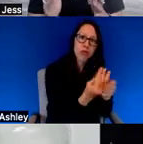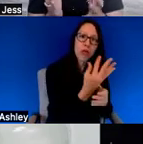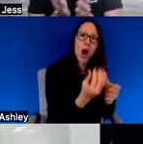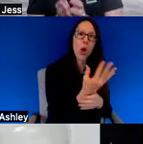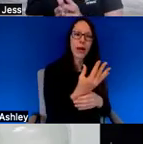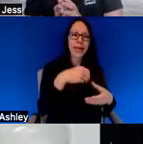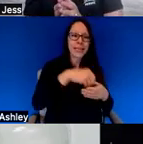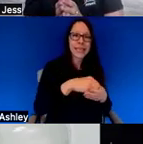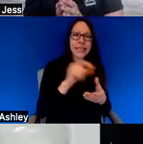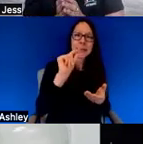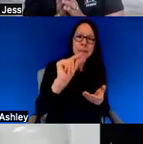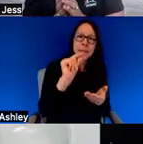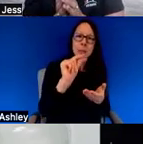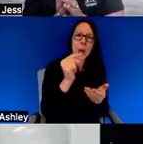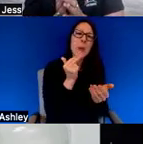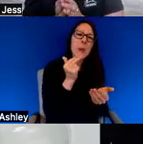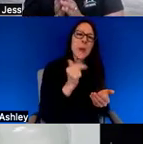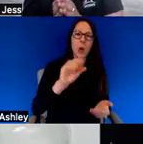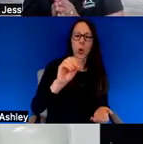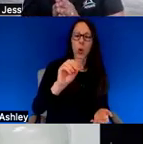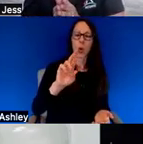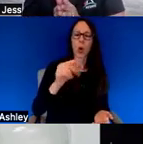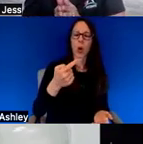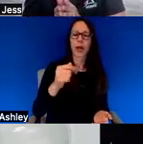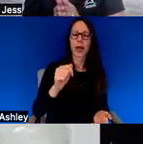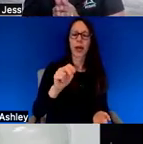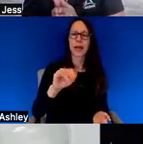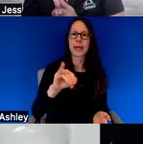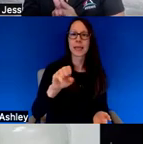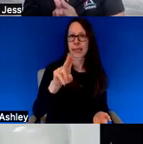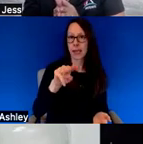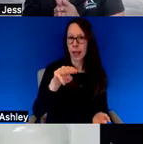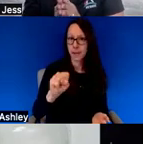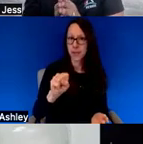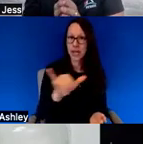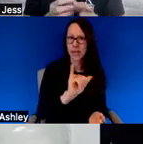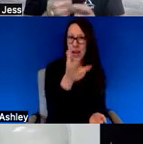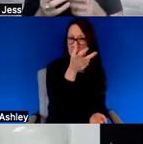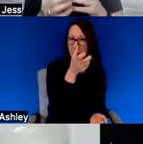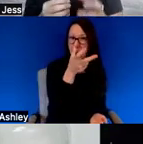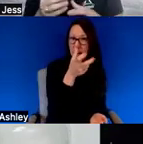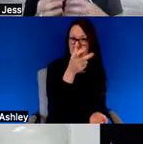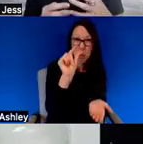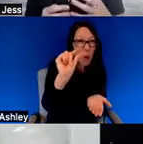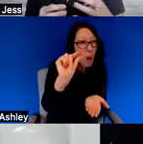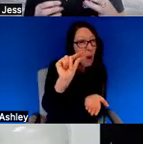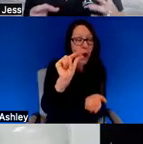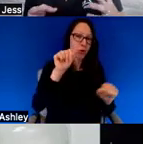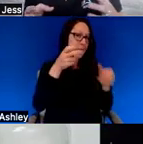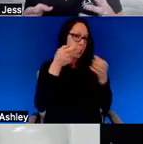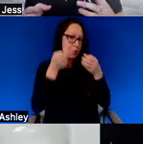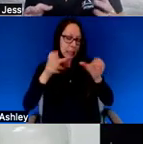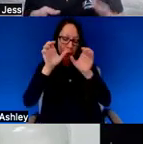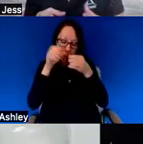Now, we can think of these microorganisms as almost invisible bugs that you can see with microscopes that are always breaking down